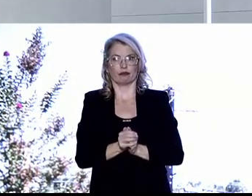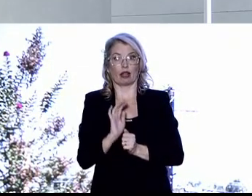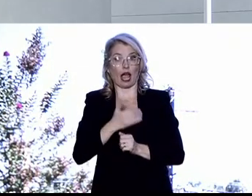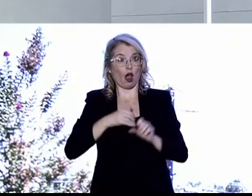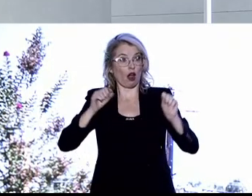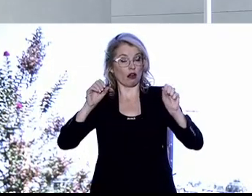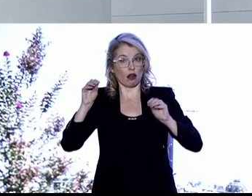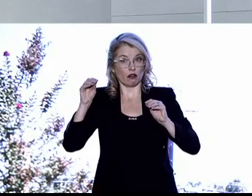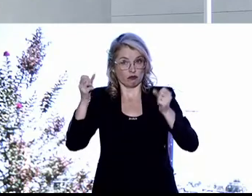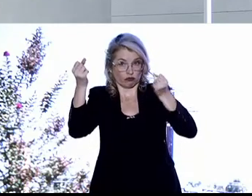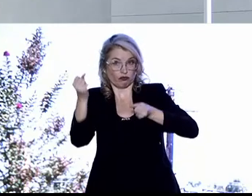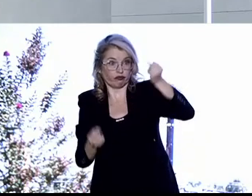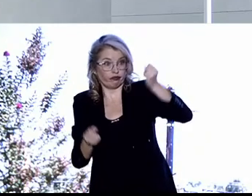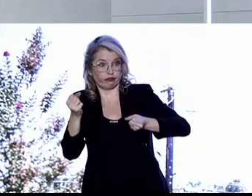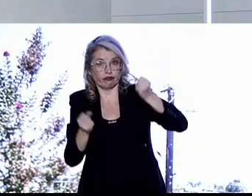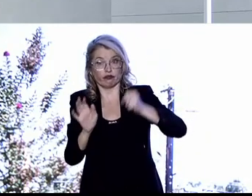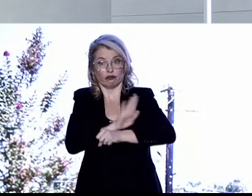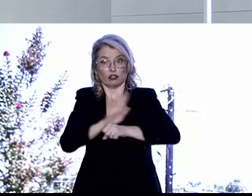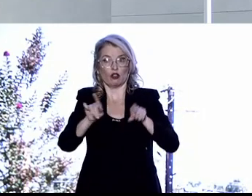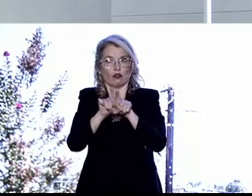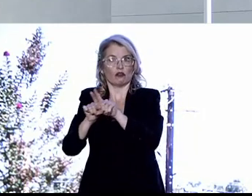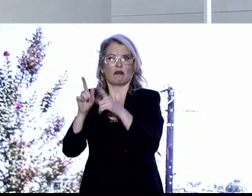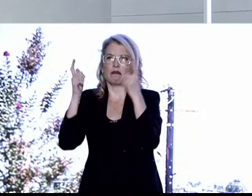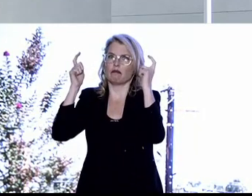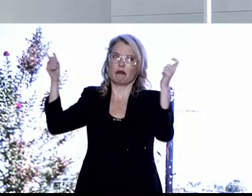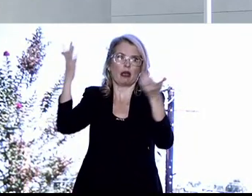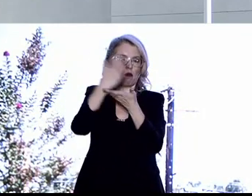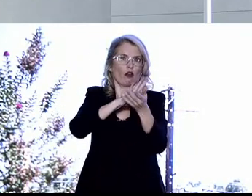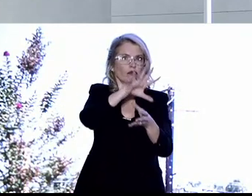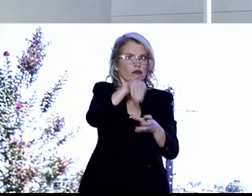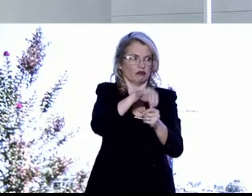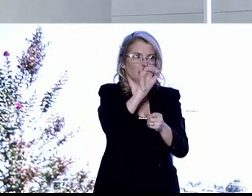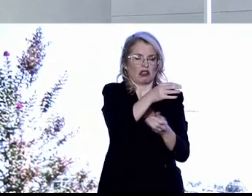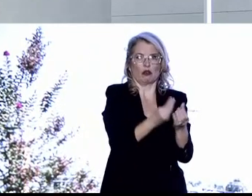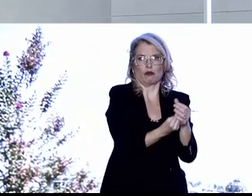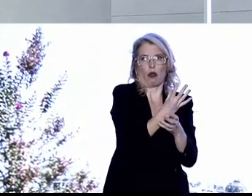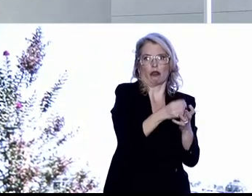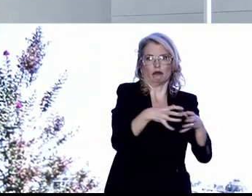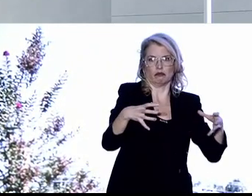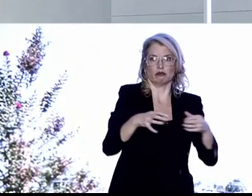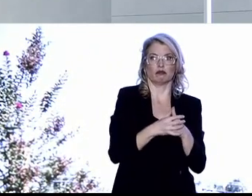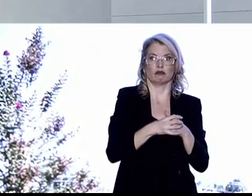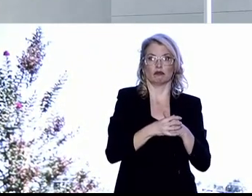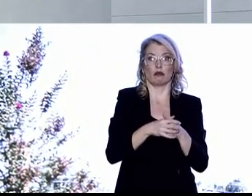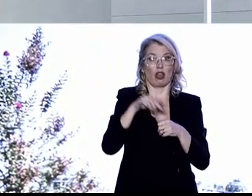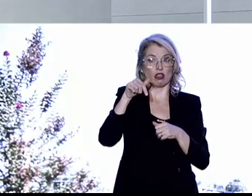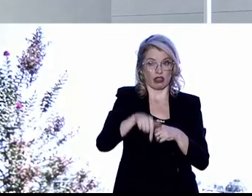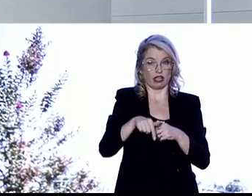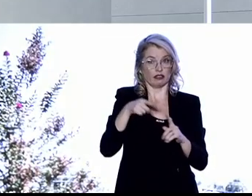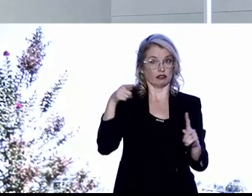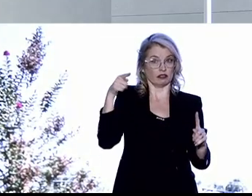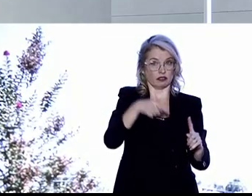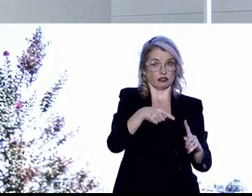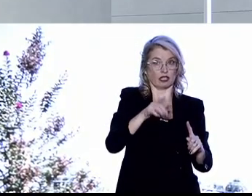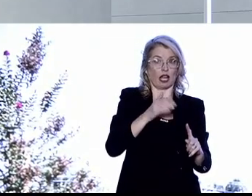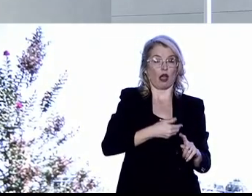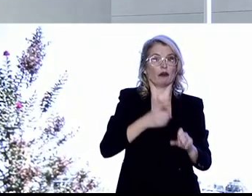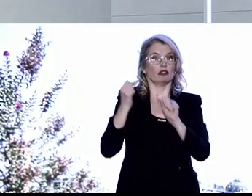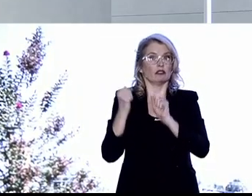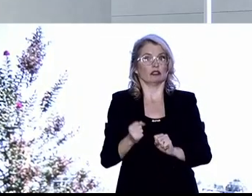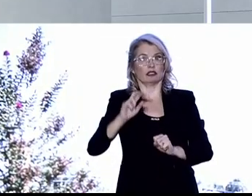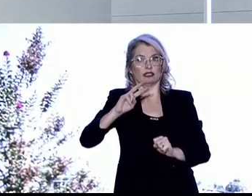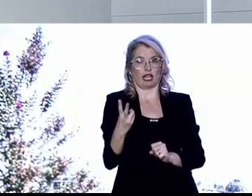Our mobility business will also be a major part of that growth. And this, in particular, relates